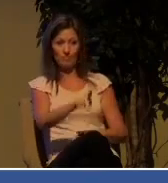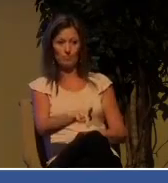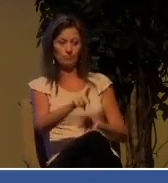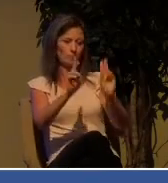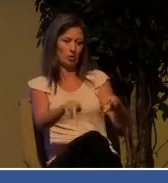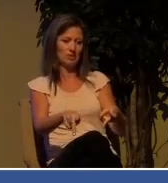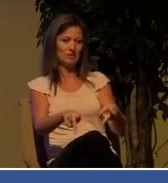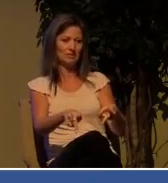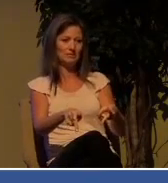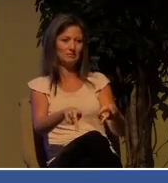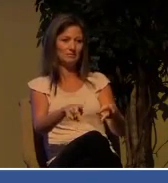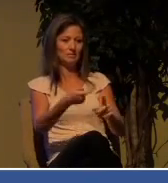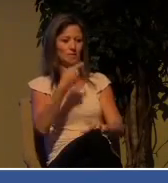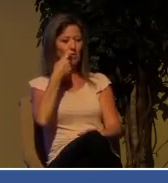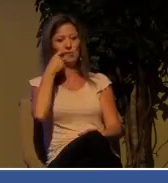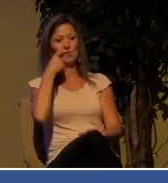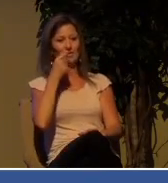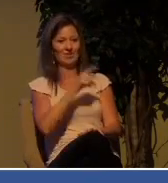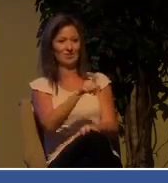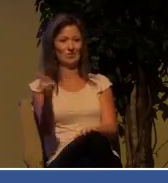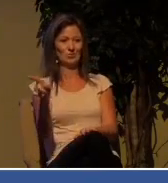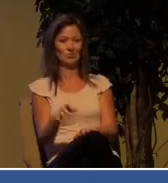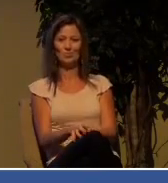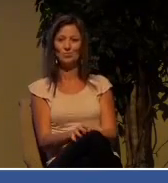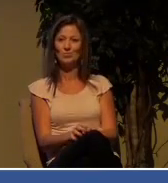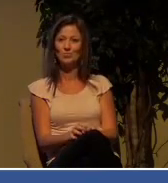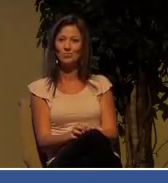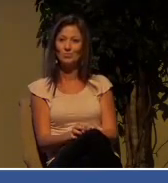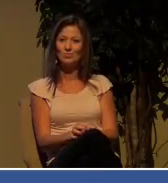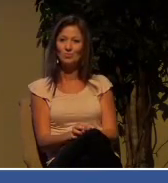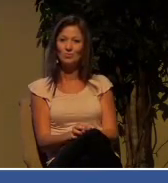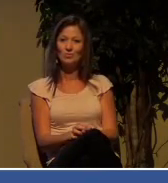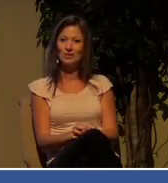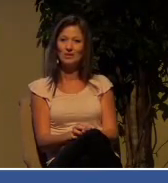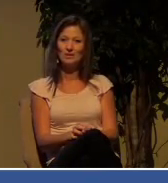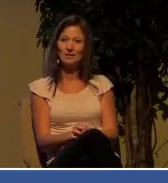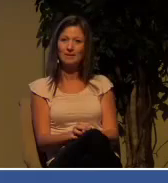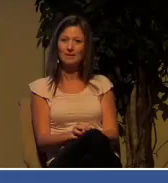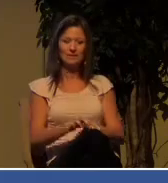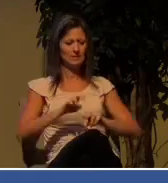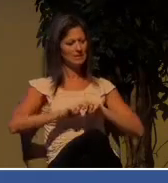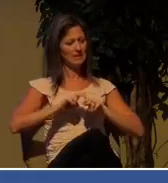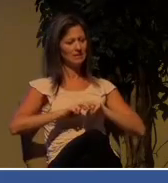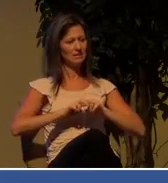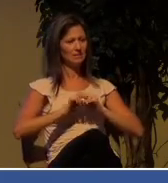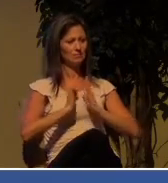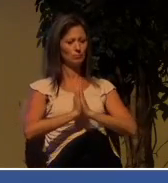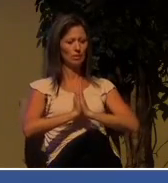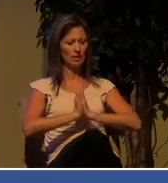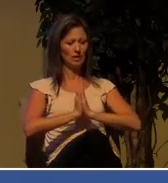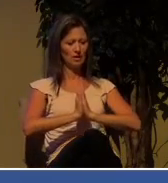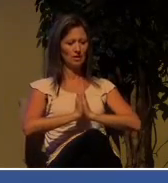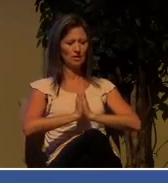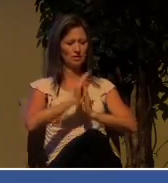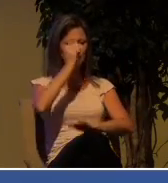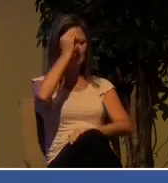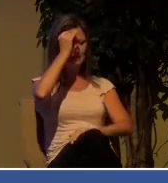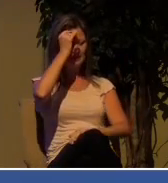to especially impact your life for Him. Just sit down, pray about it, think about